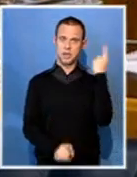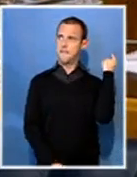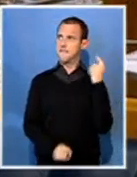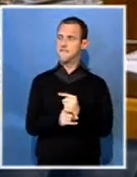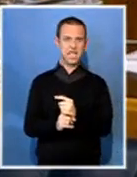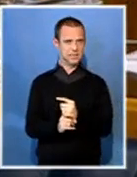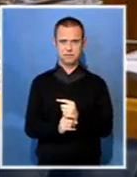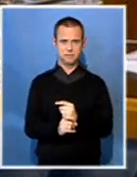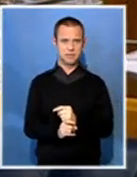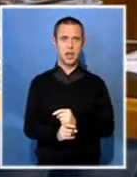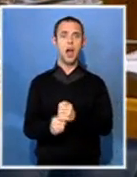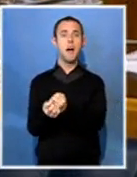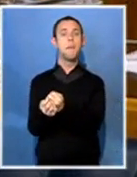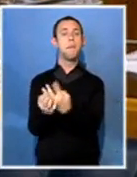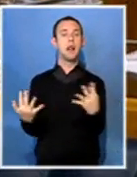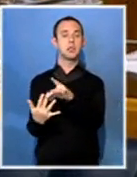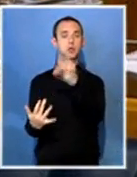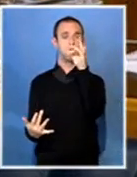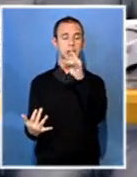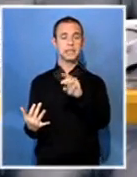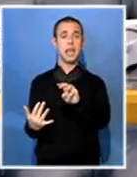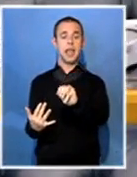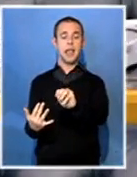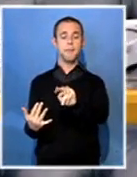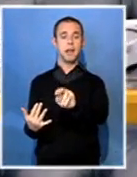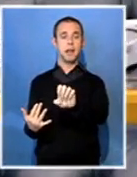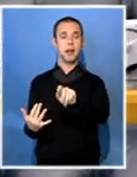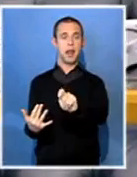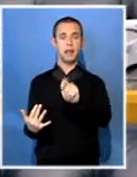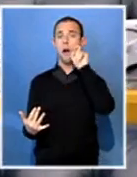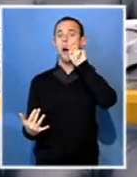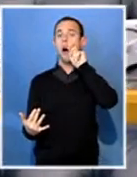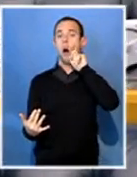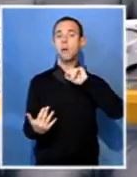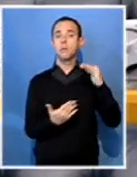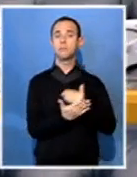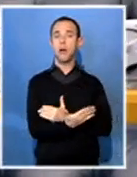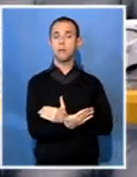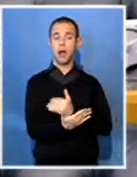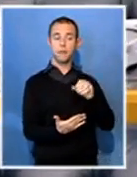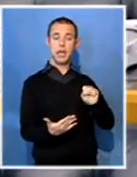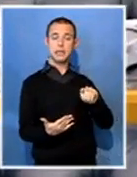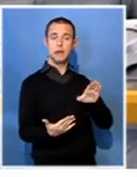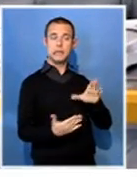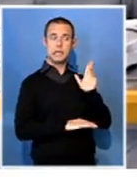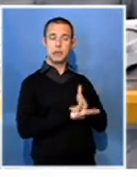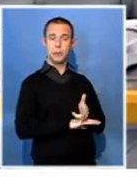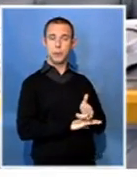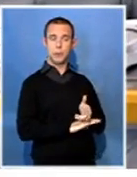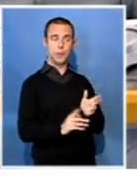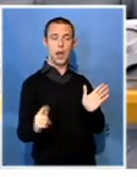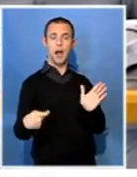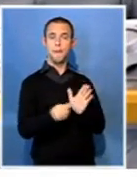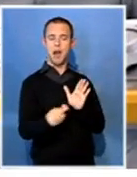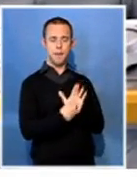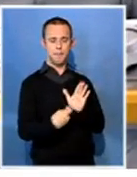a lawyer, he says it's unlawful. The SABC will adopt a particular position on a set-top